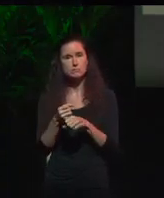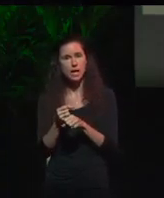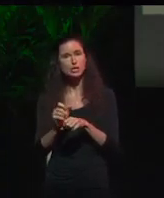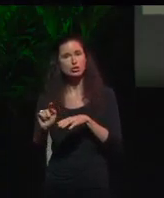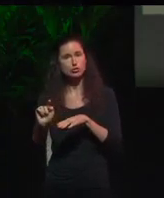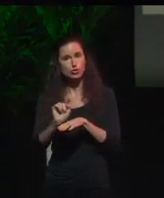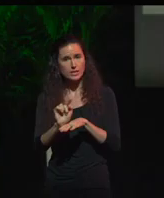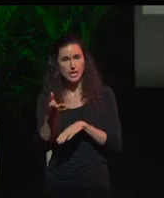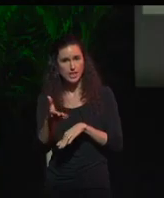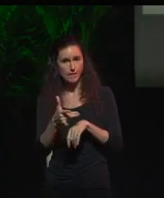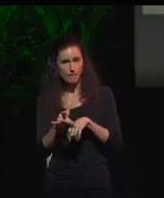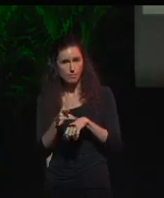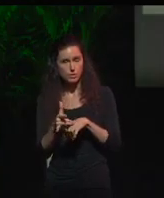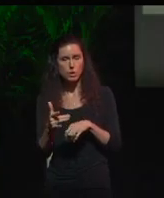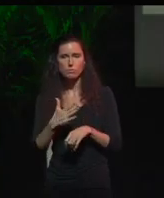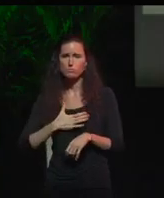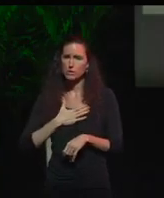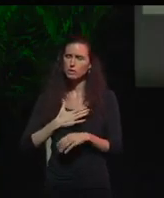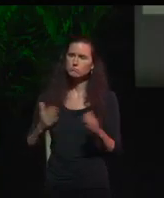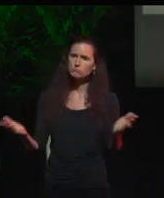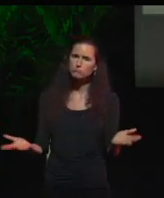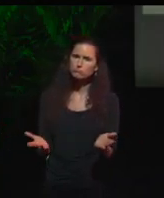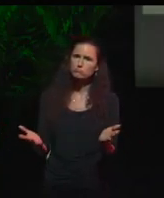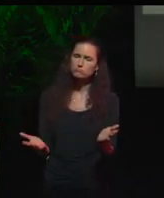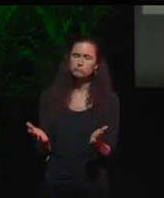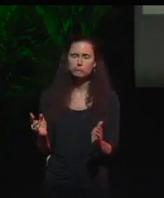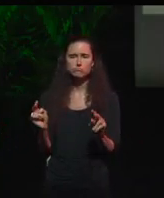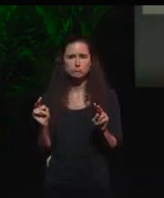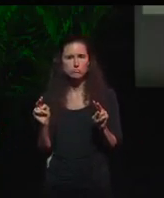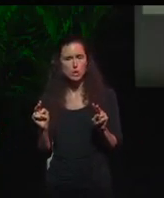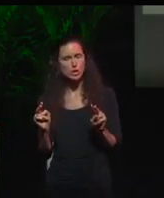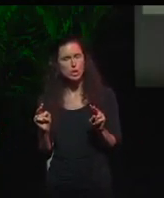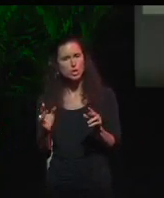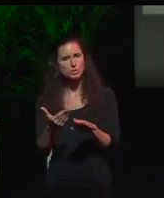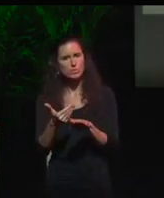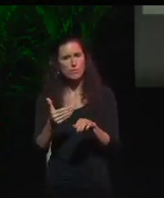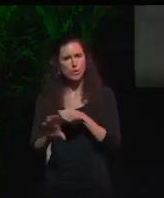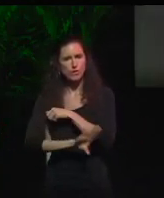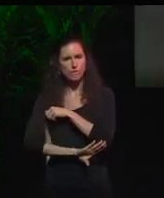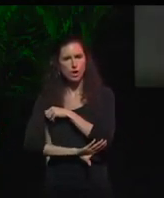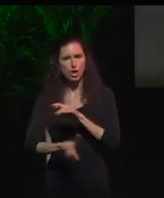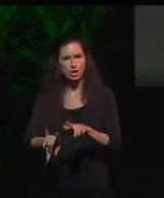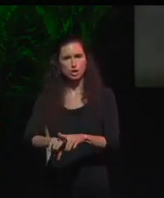please visit those pages as you get ready to deliver your fall courses next week.